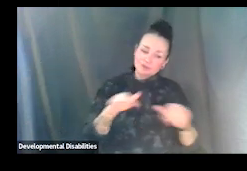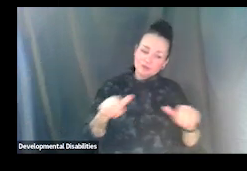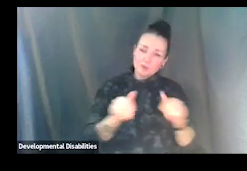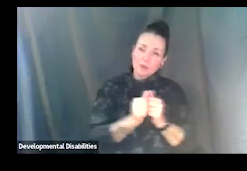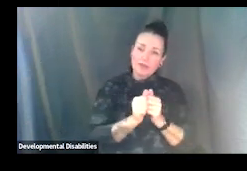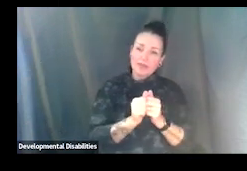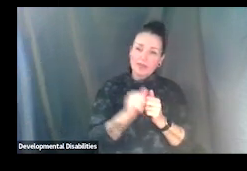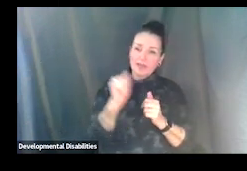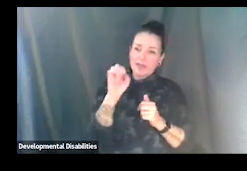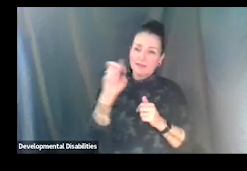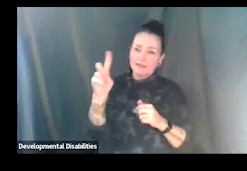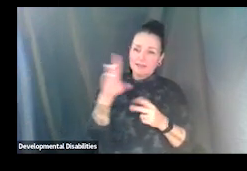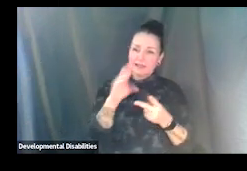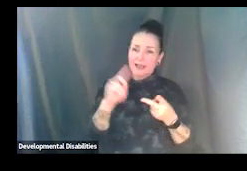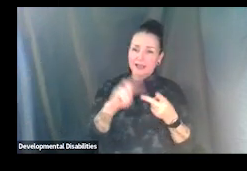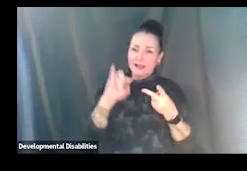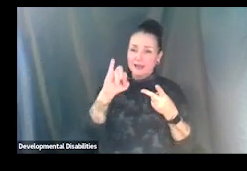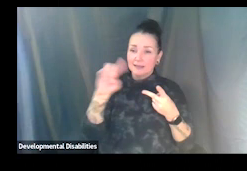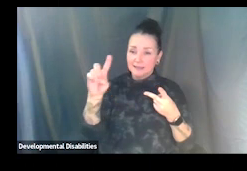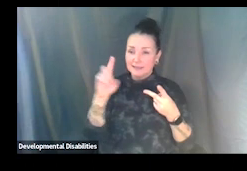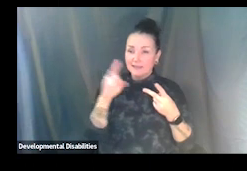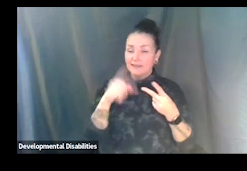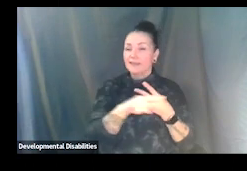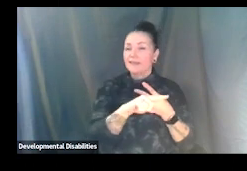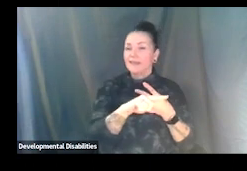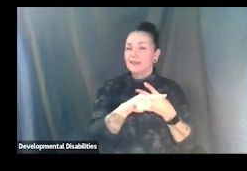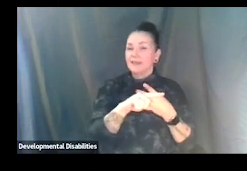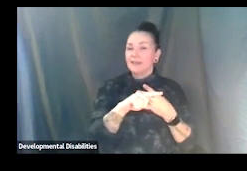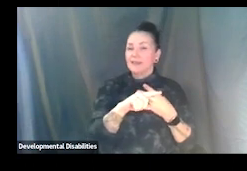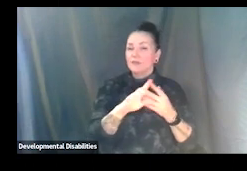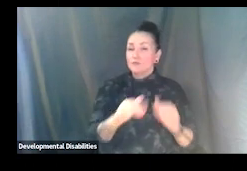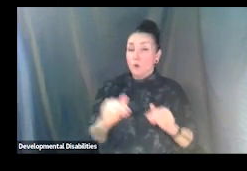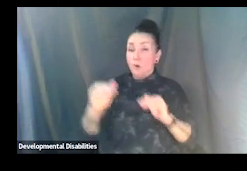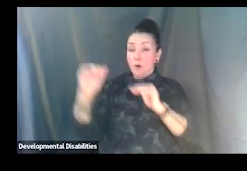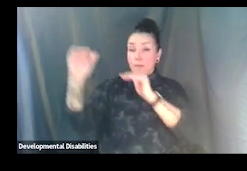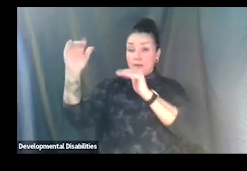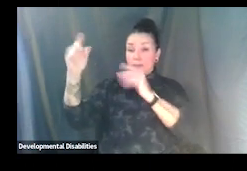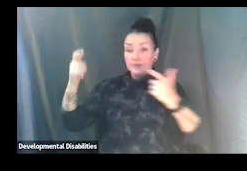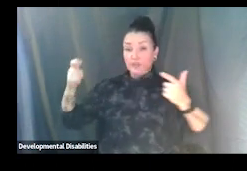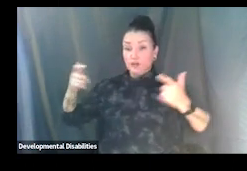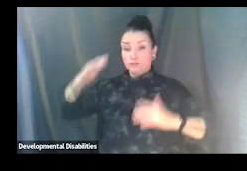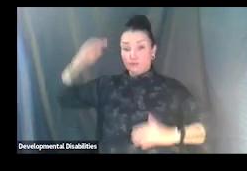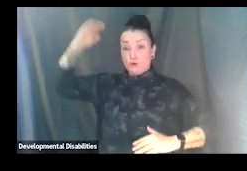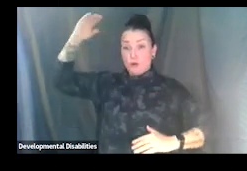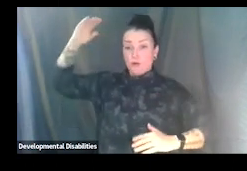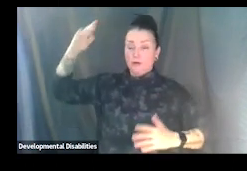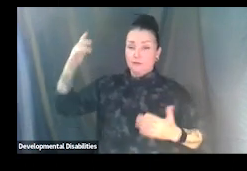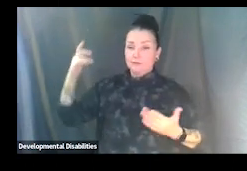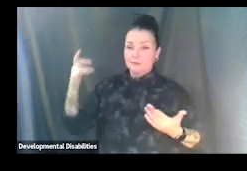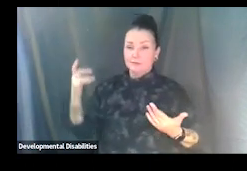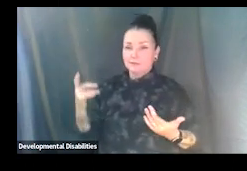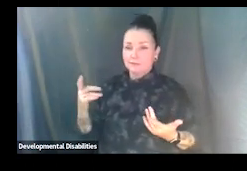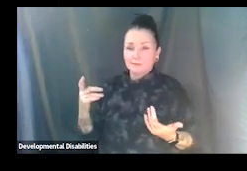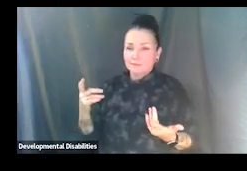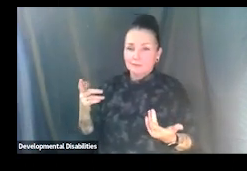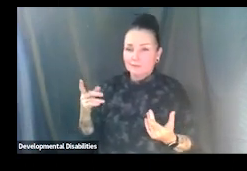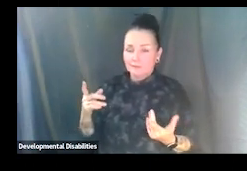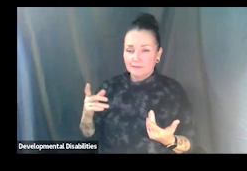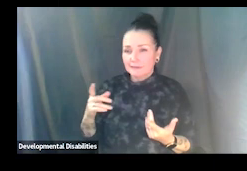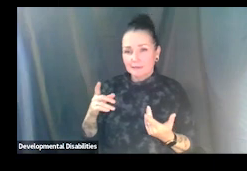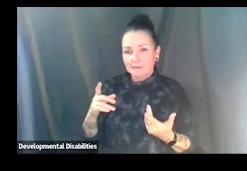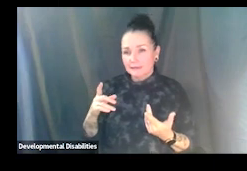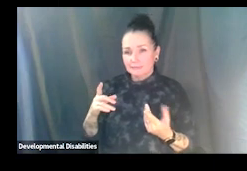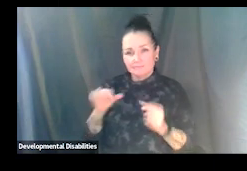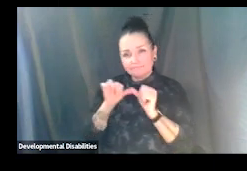I'm angry, I know that I should do X, Y, and Z, but when I'm angry, I never stop and think about doing X, Y, and Z. I just react. And